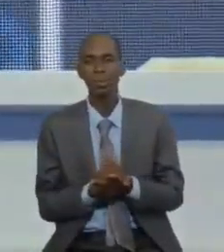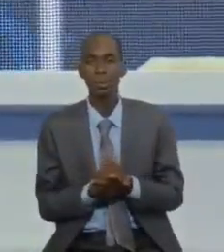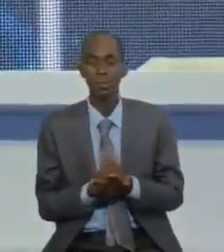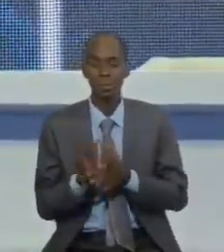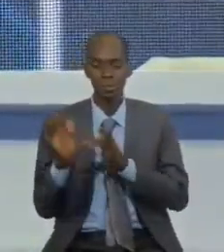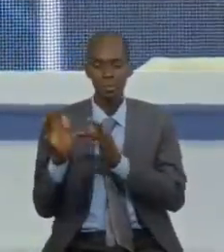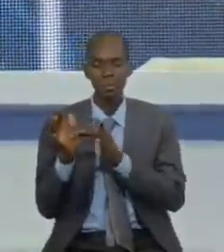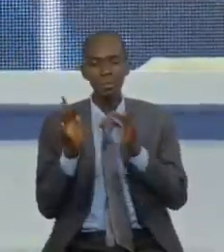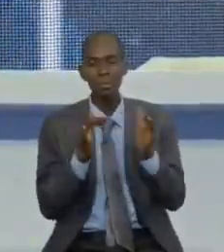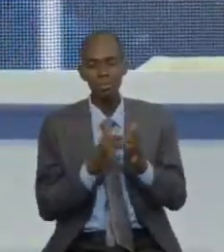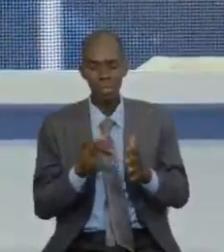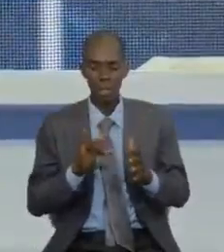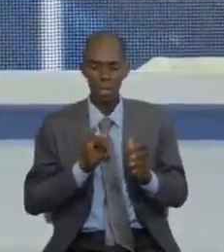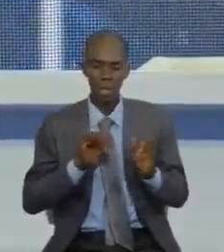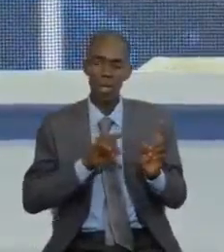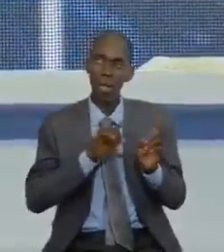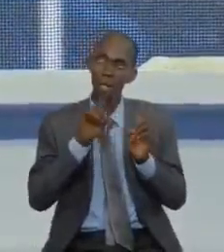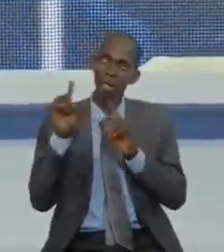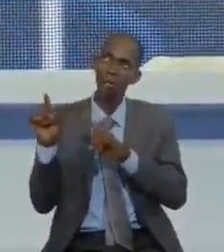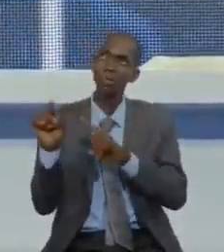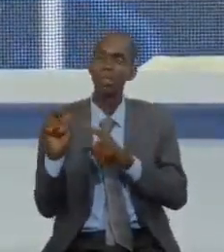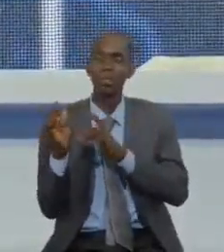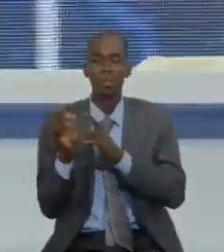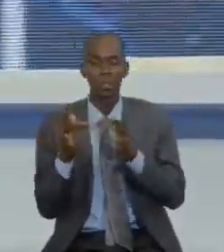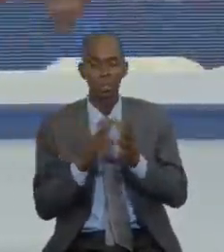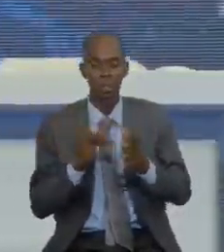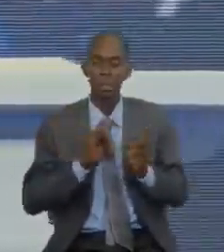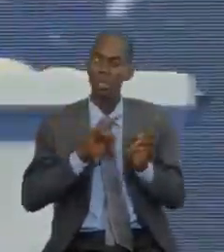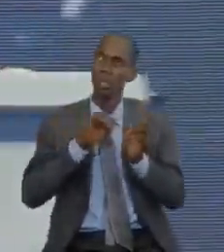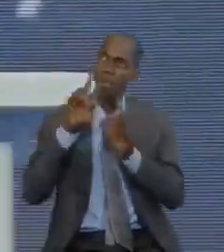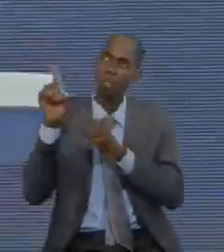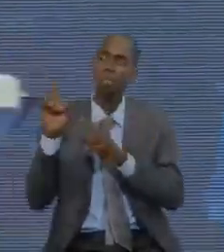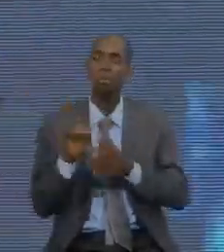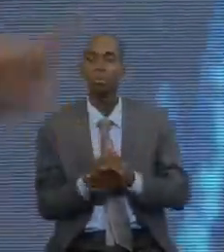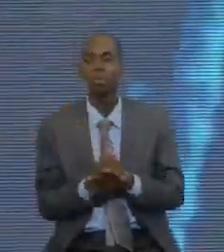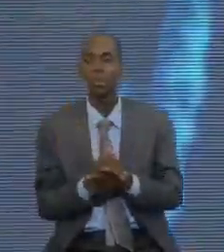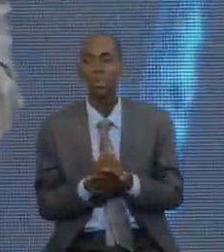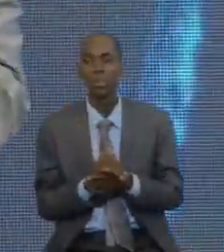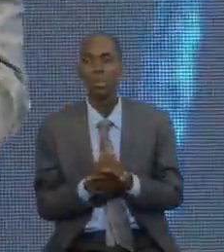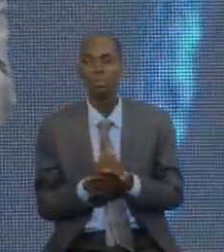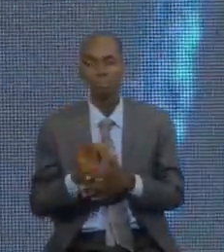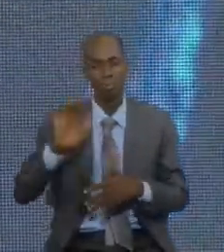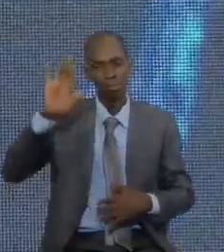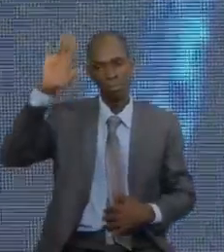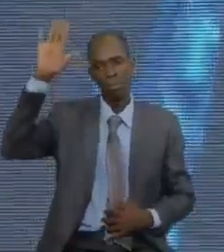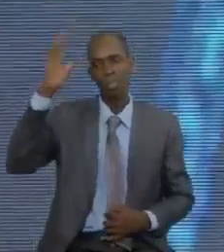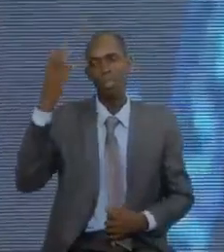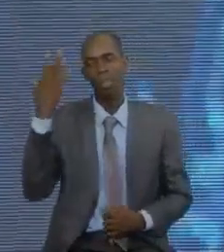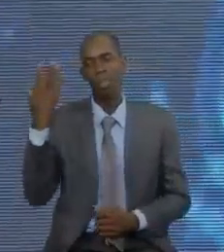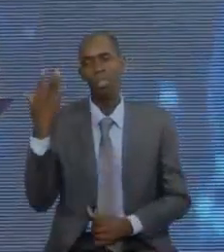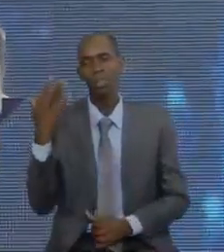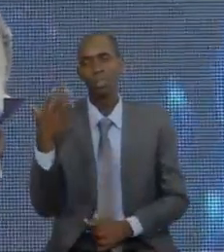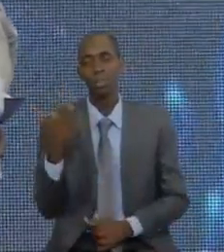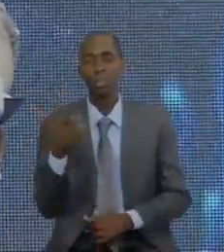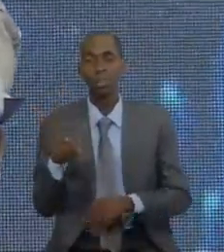Jesus, I come. Jesus, I come. Raise up that hand. As you are raising up your